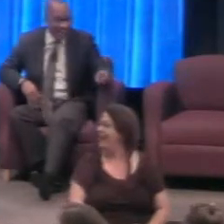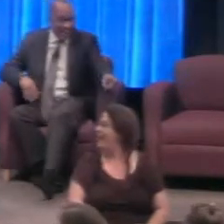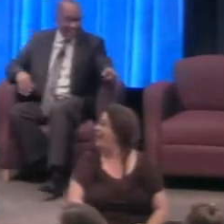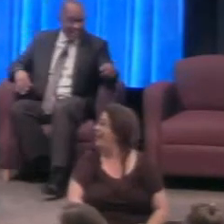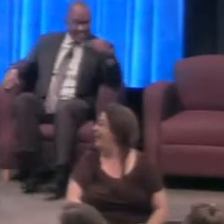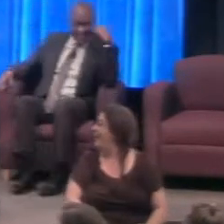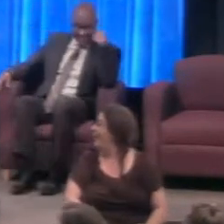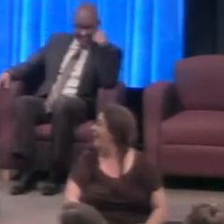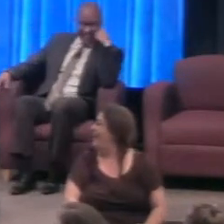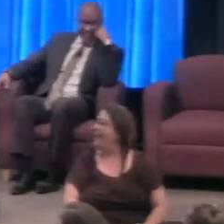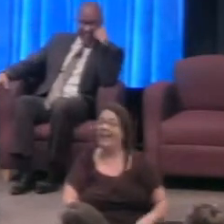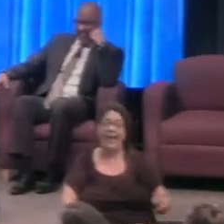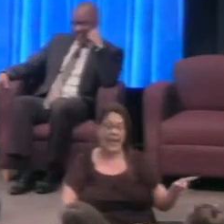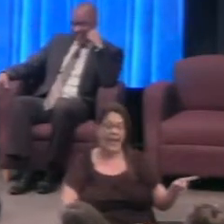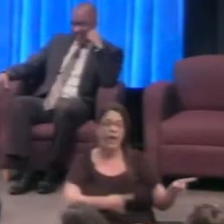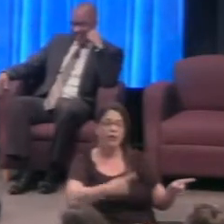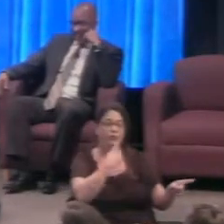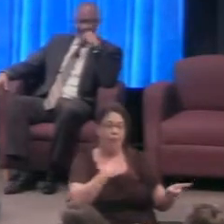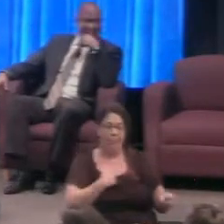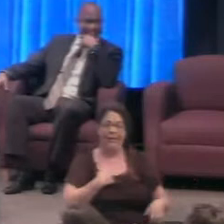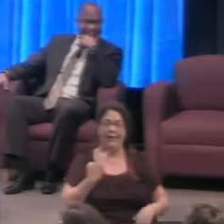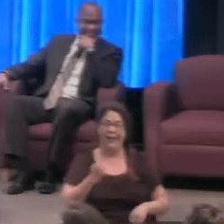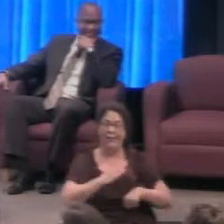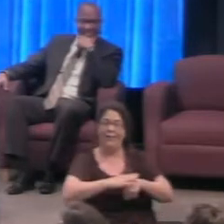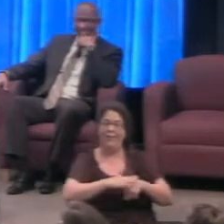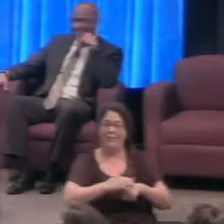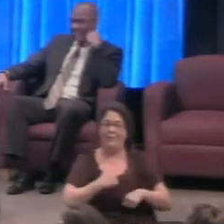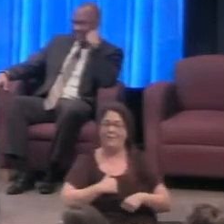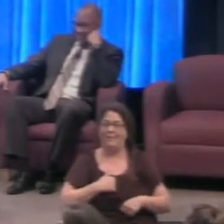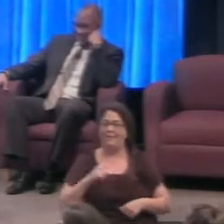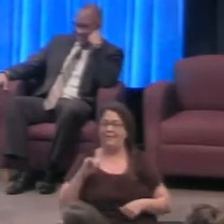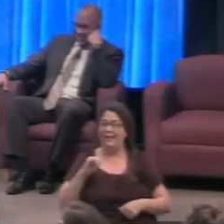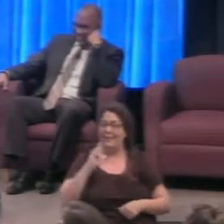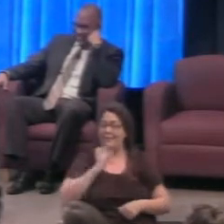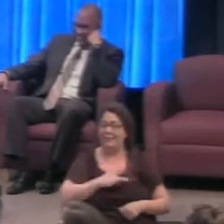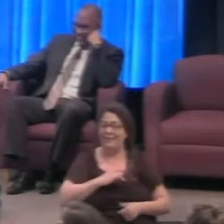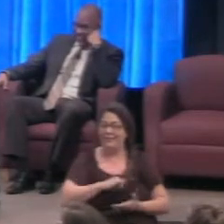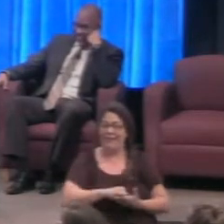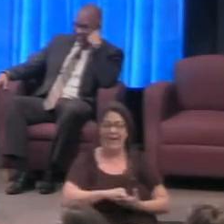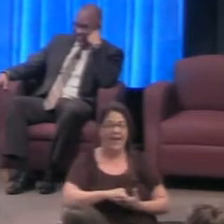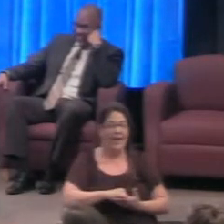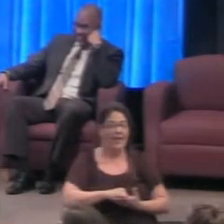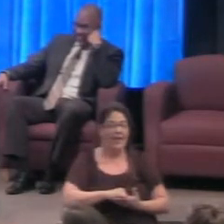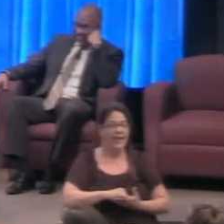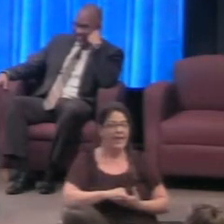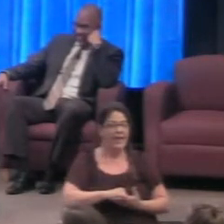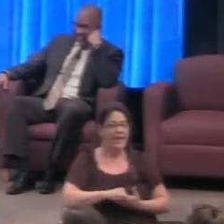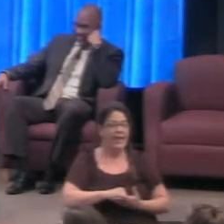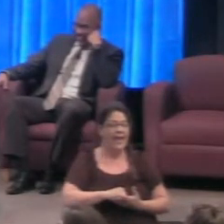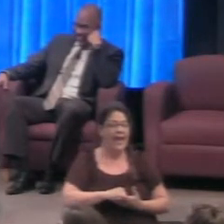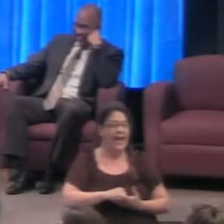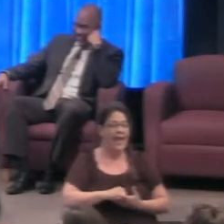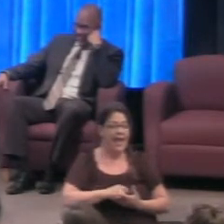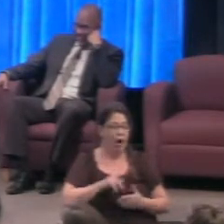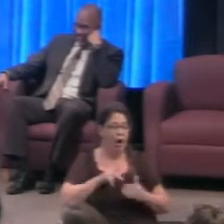you. Well, he did tell me, and I think Tina will appreciate this, that he was cutting off my Santa Fe rice and beans